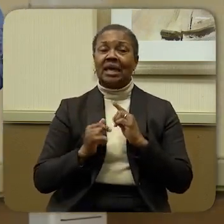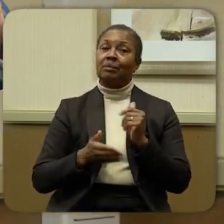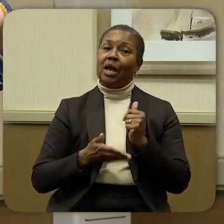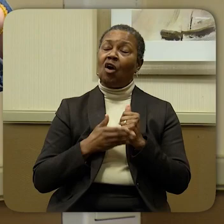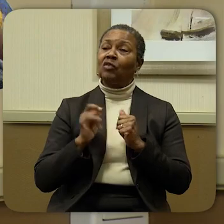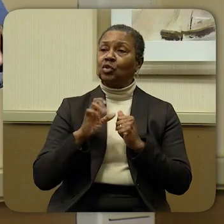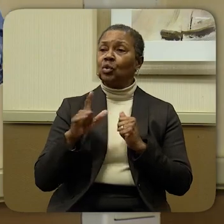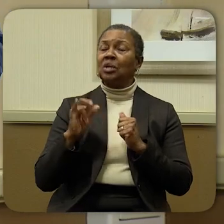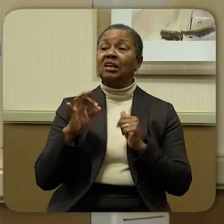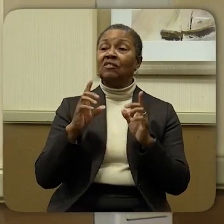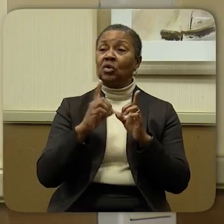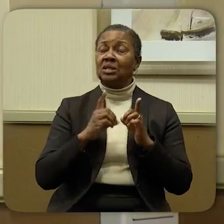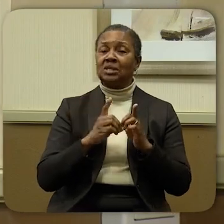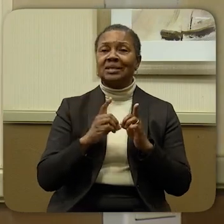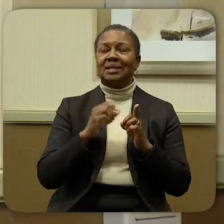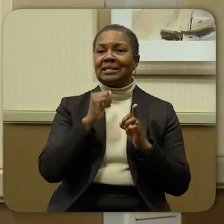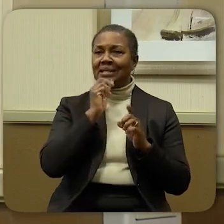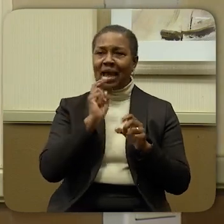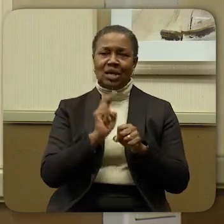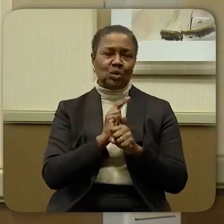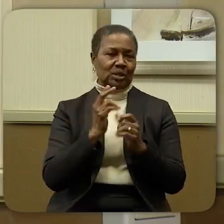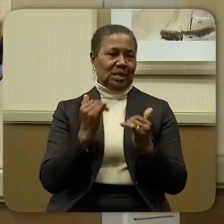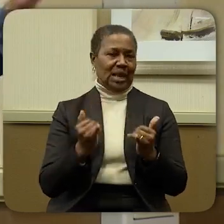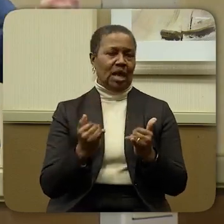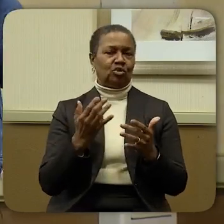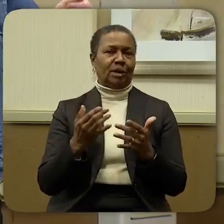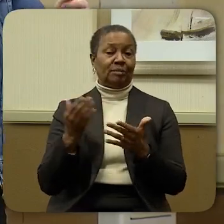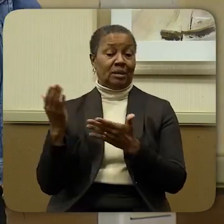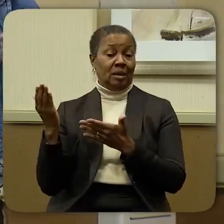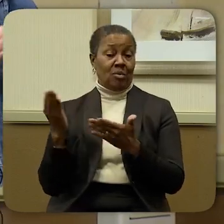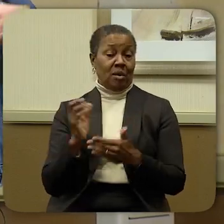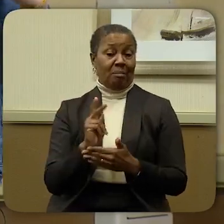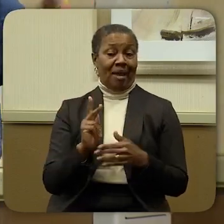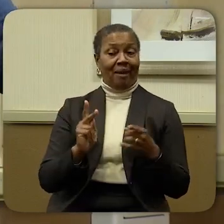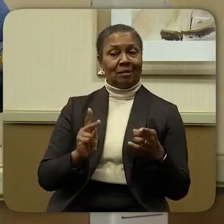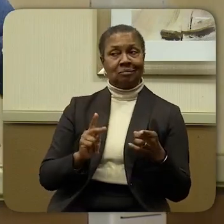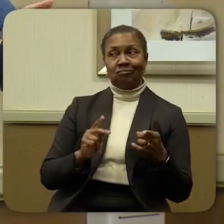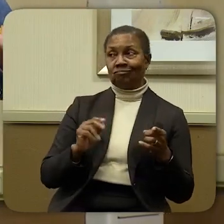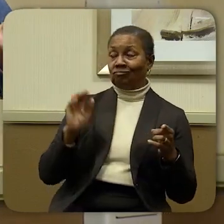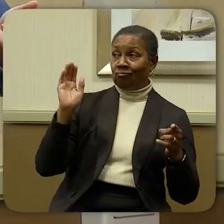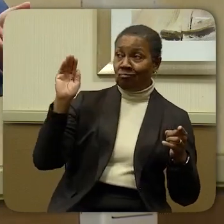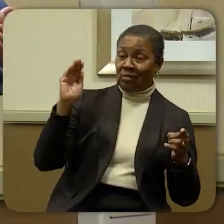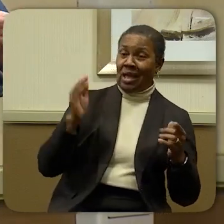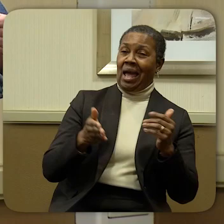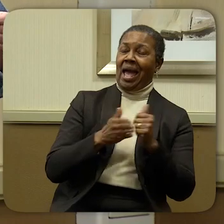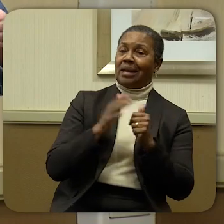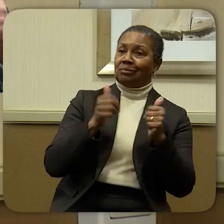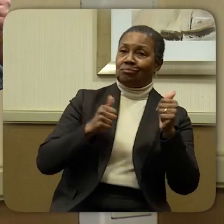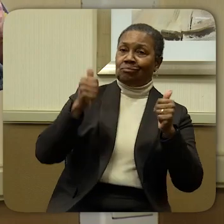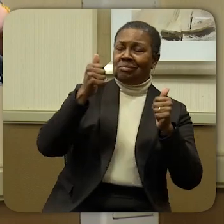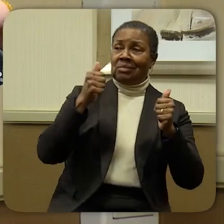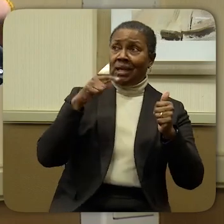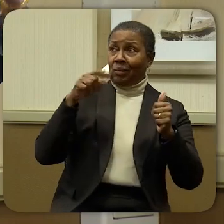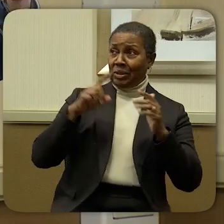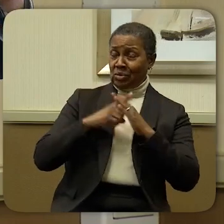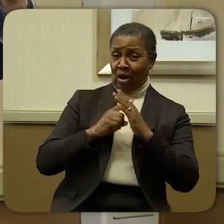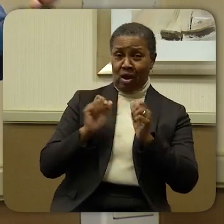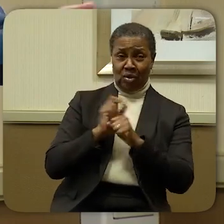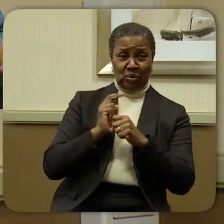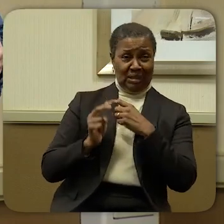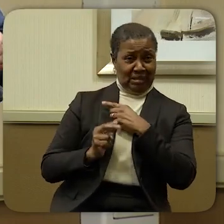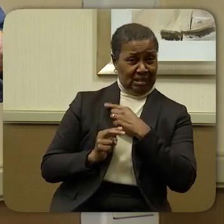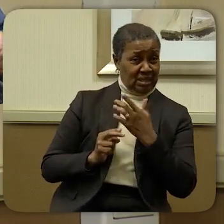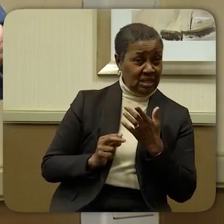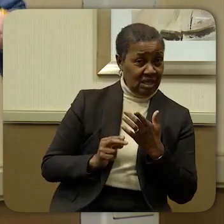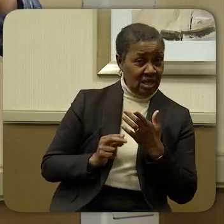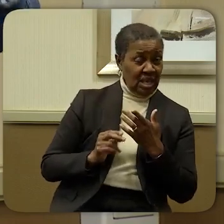helpful tool if your district isn't already using that, to maybe bring that back and say, is this something that we could implement? If your district doesn't